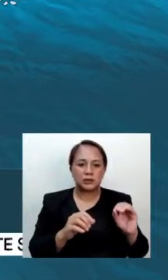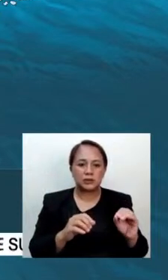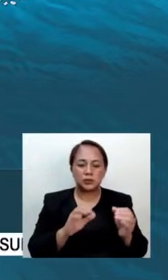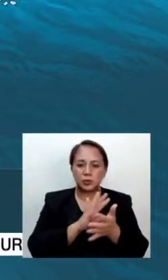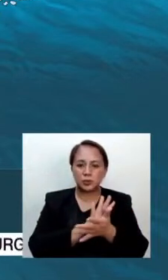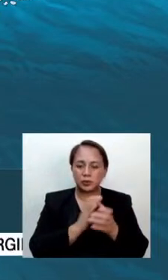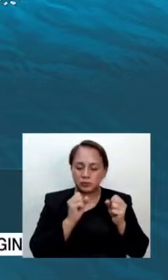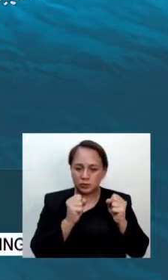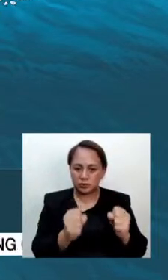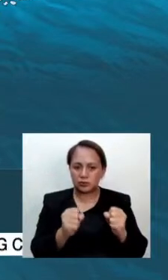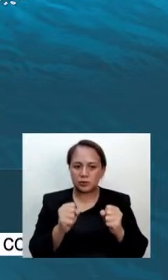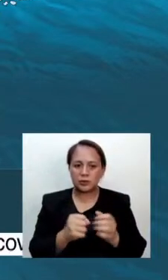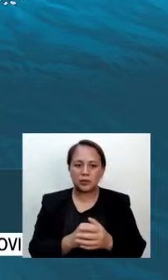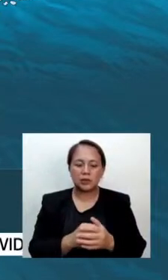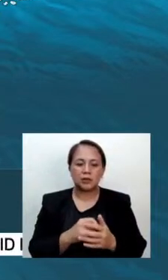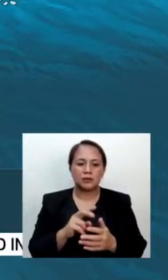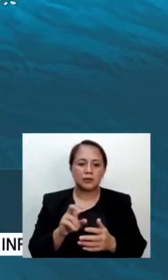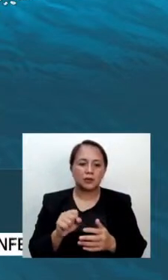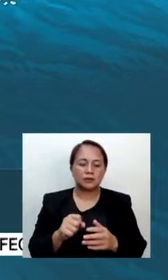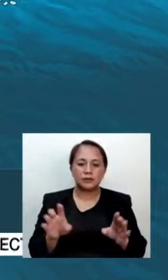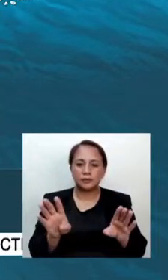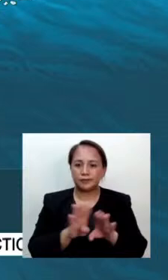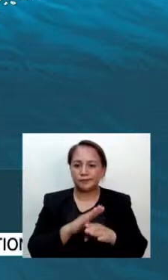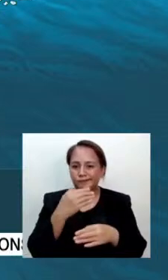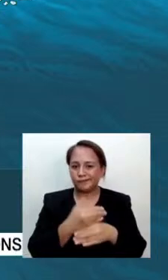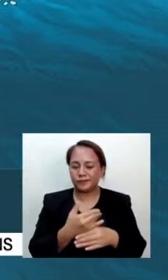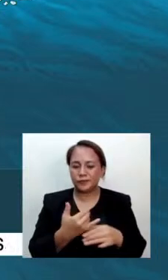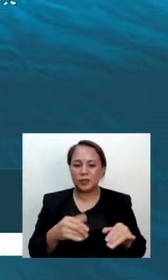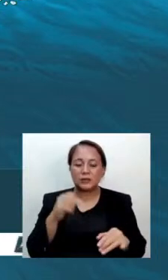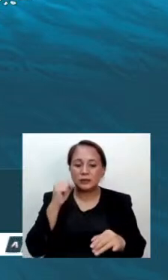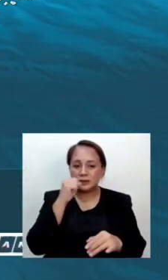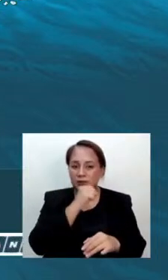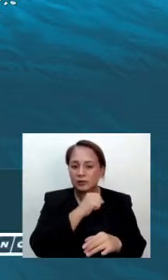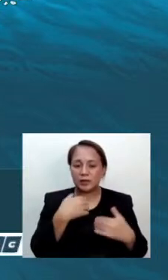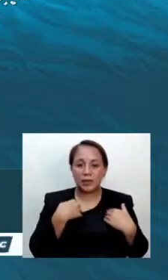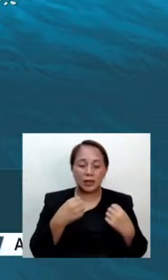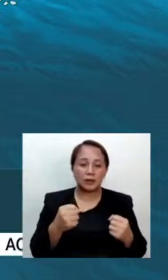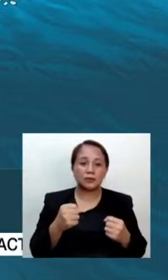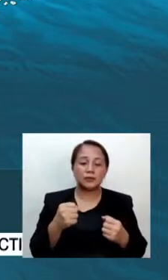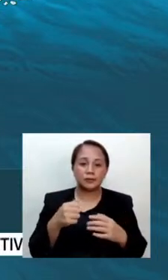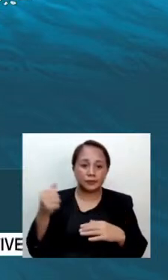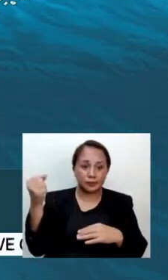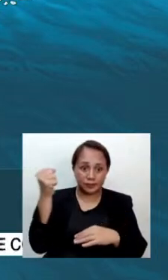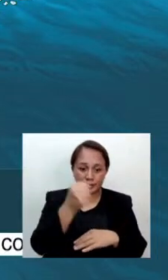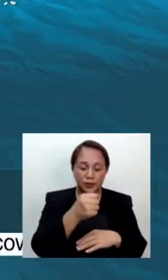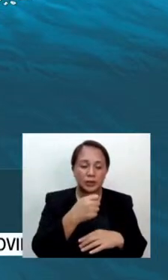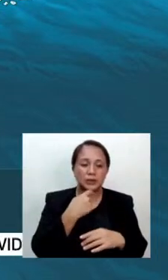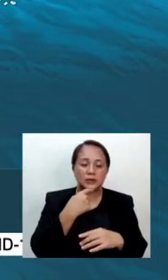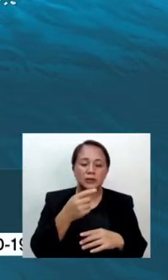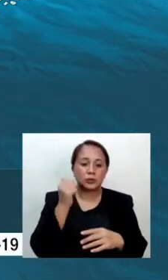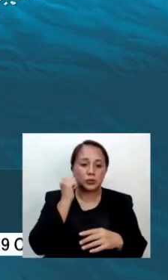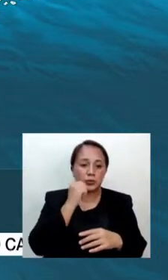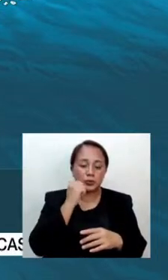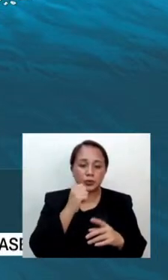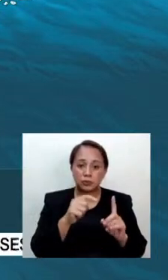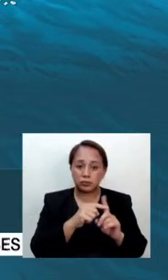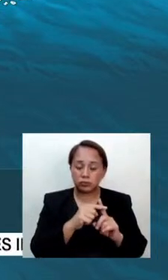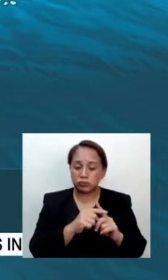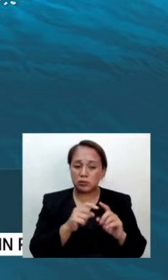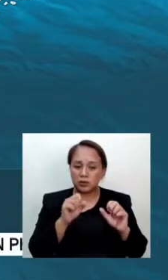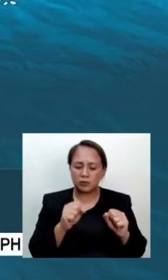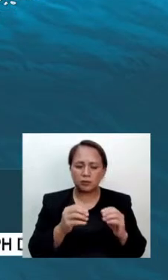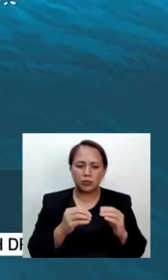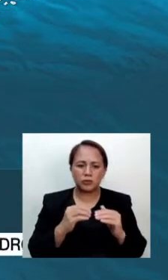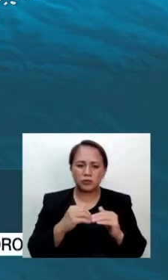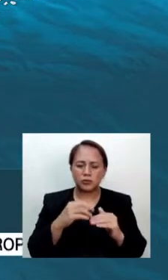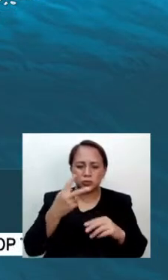strategy via painful lockdowns. Taiwan's health ministry has warned, though, that the daily case count could be more than